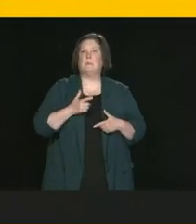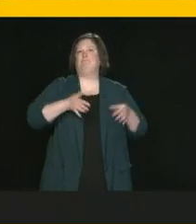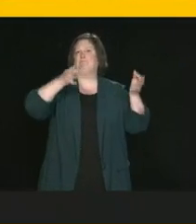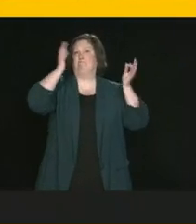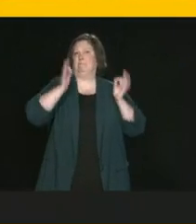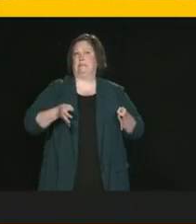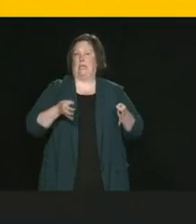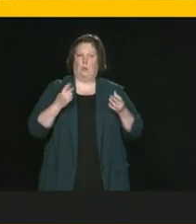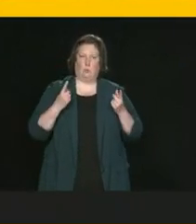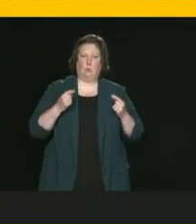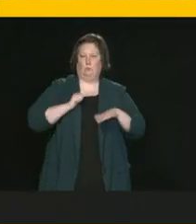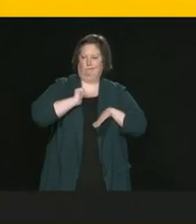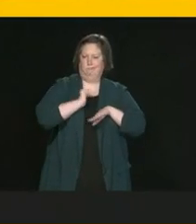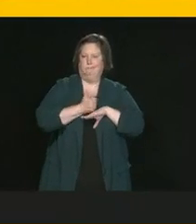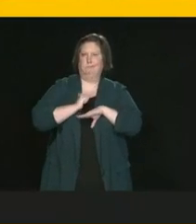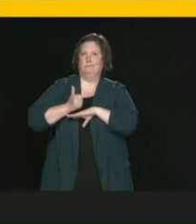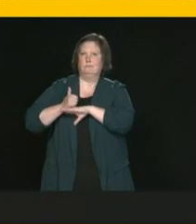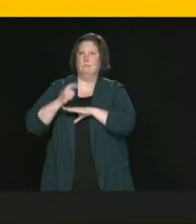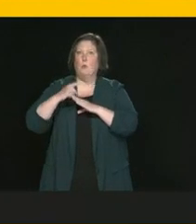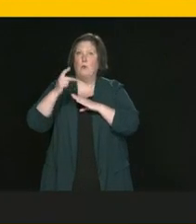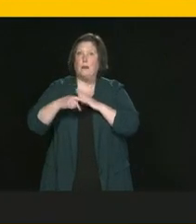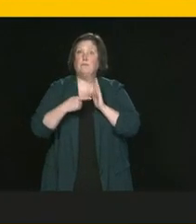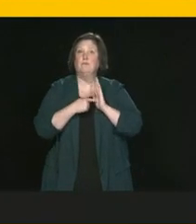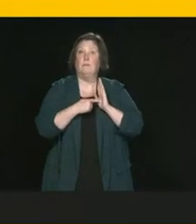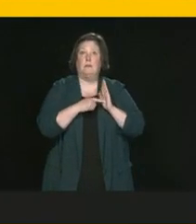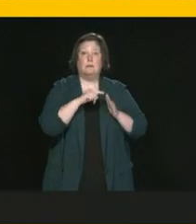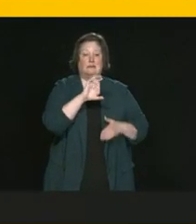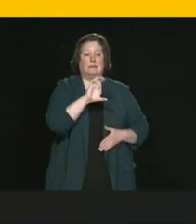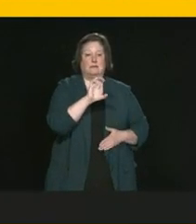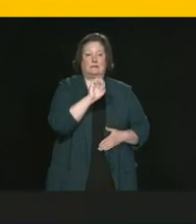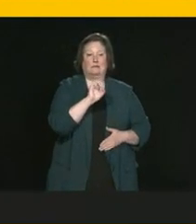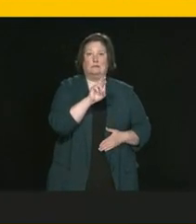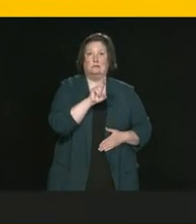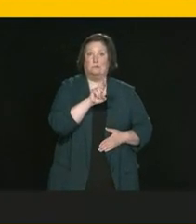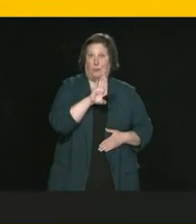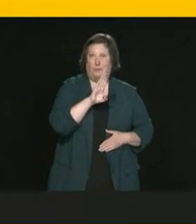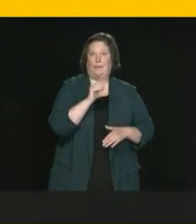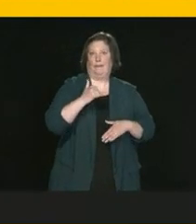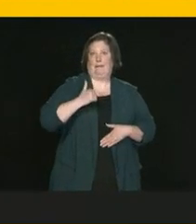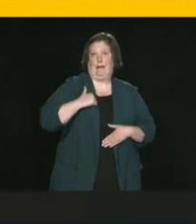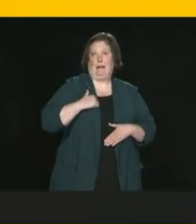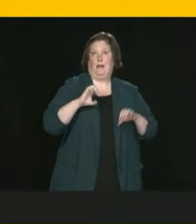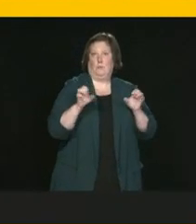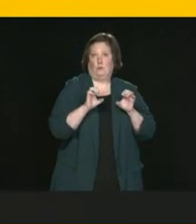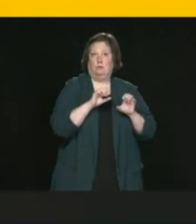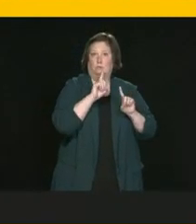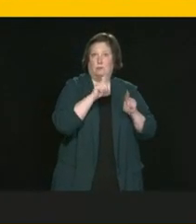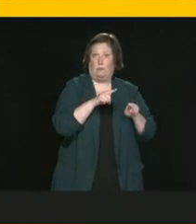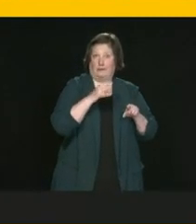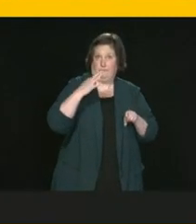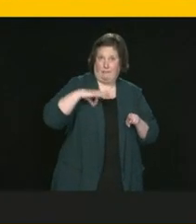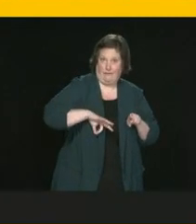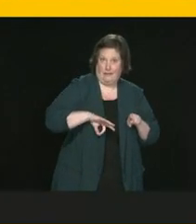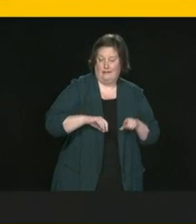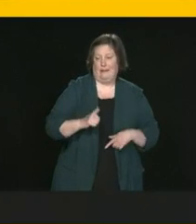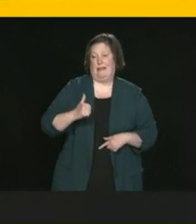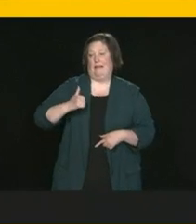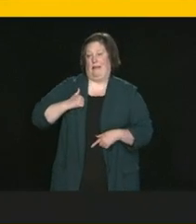substantially to support Canadians with programs like the Canada Emergency Response Benefit and the Canada Emergency Wage